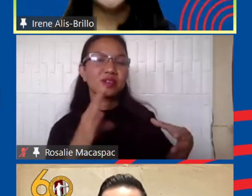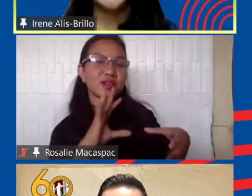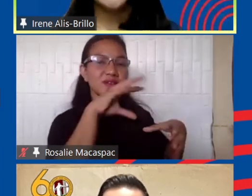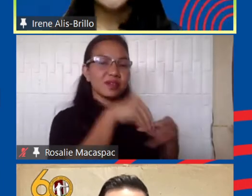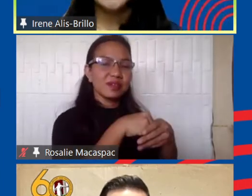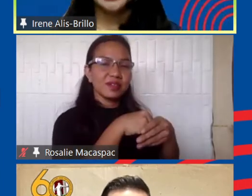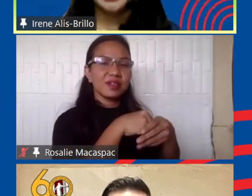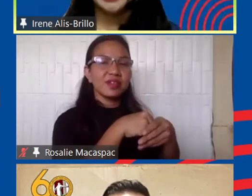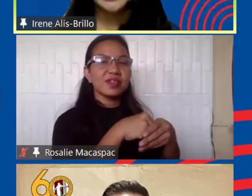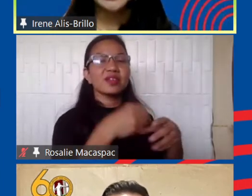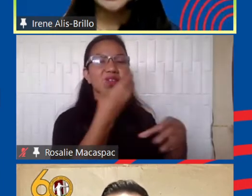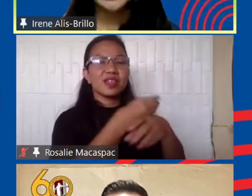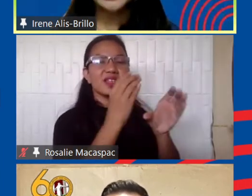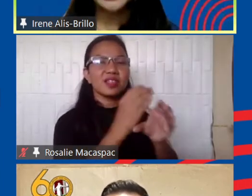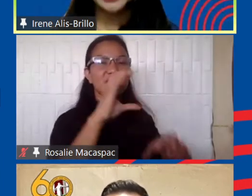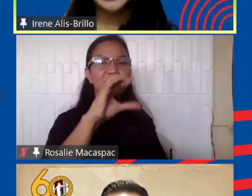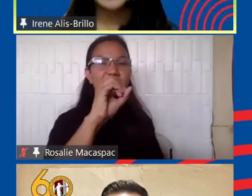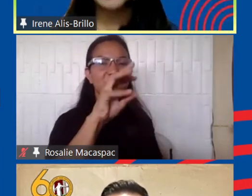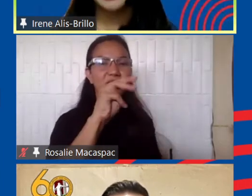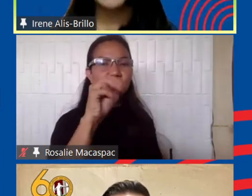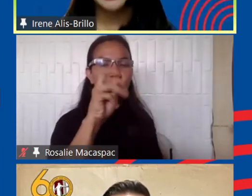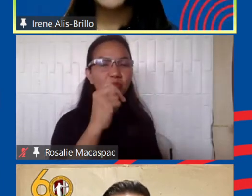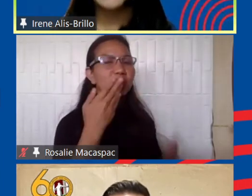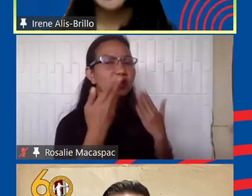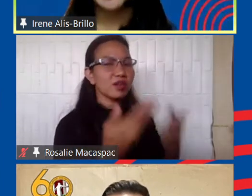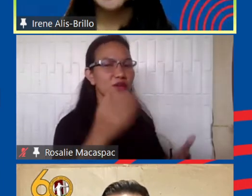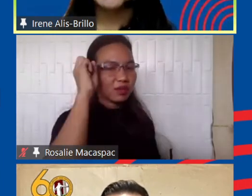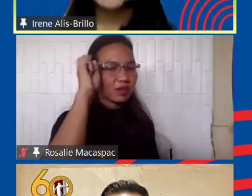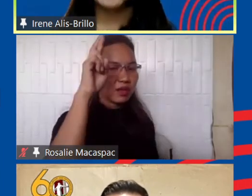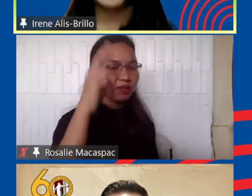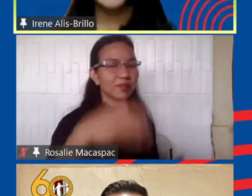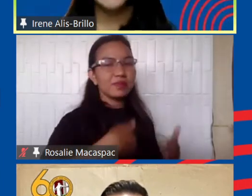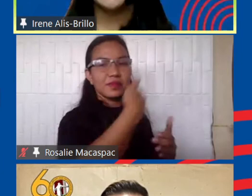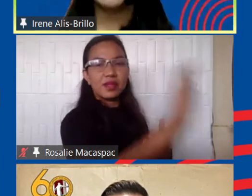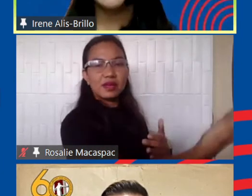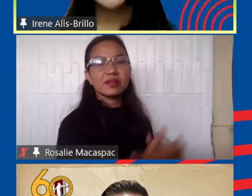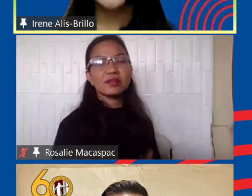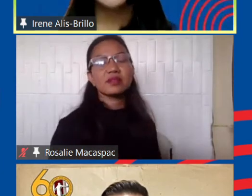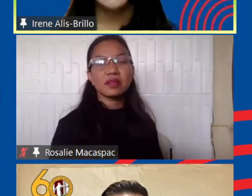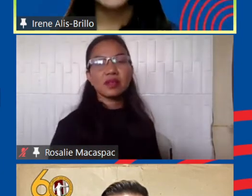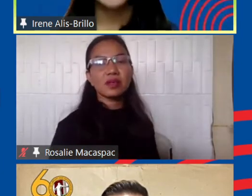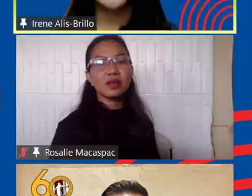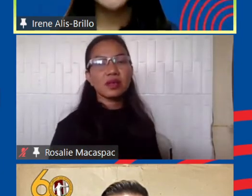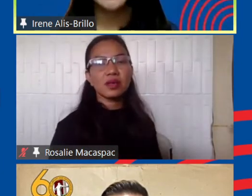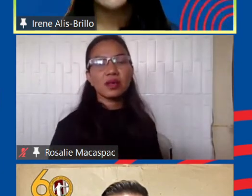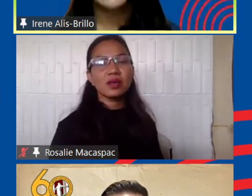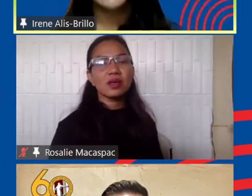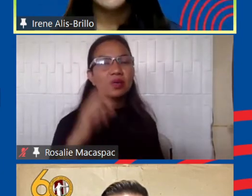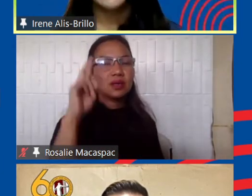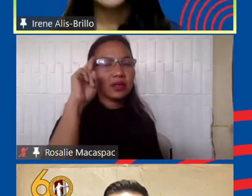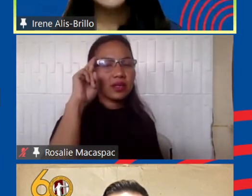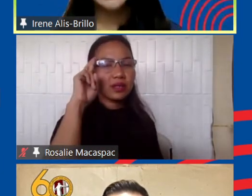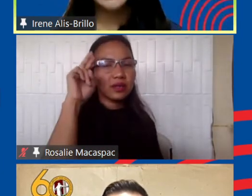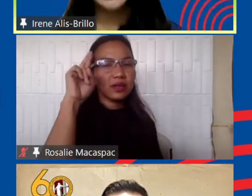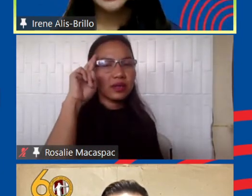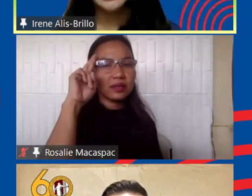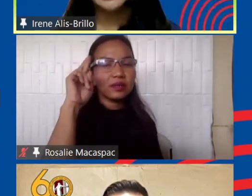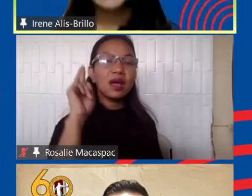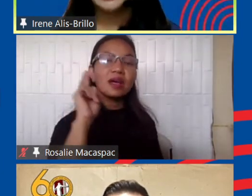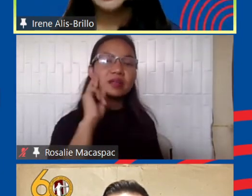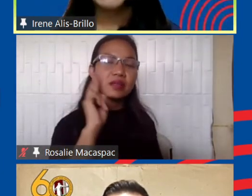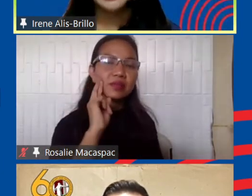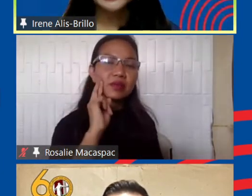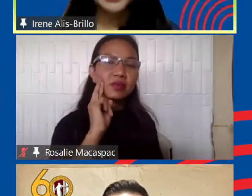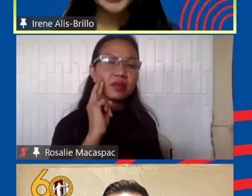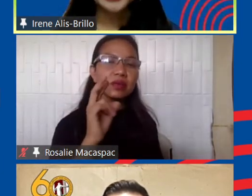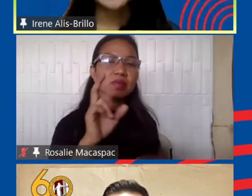Commons. Okay, thank you, sir. Next, we have here from Miss Rina Ramos. On research data